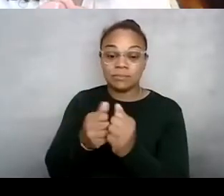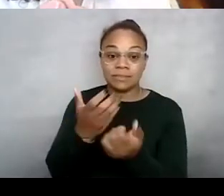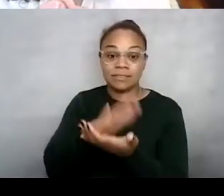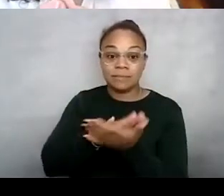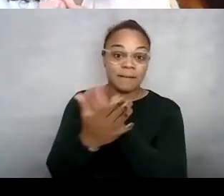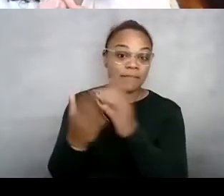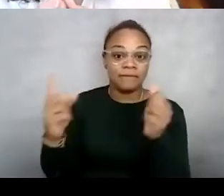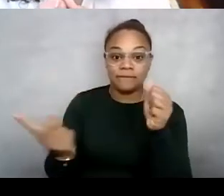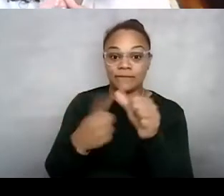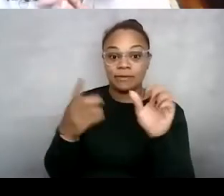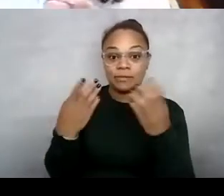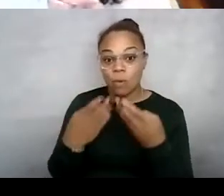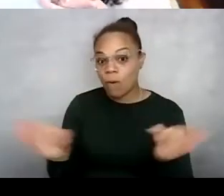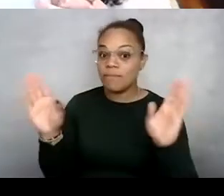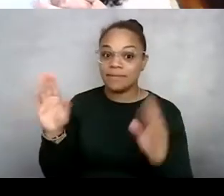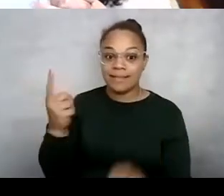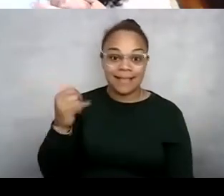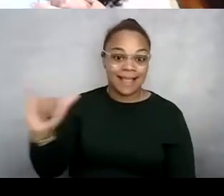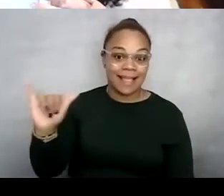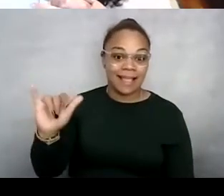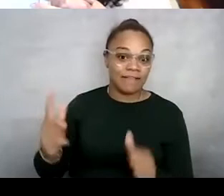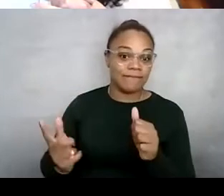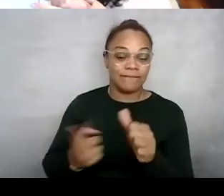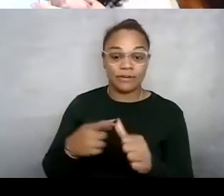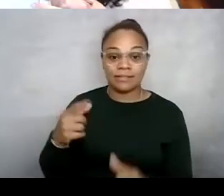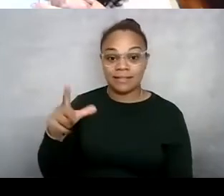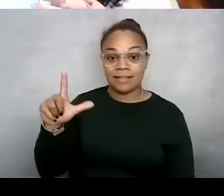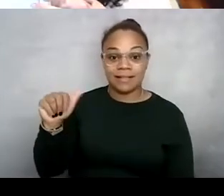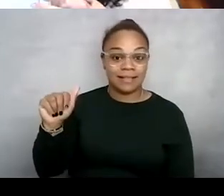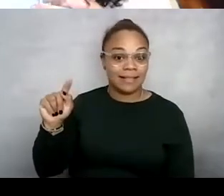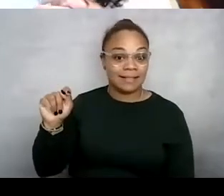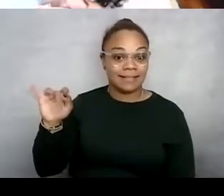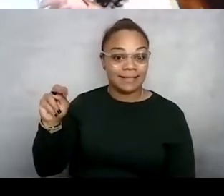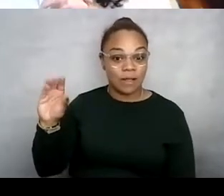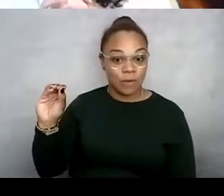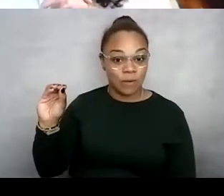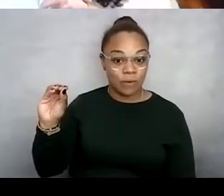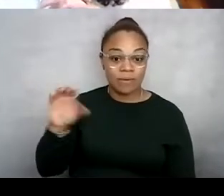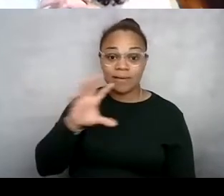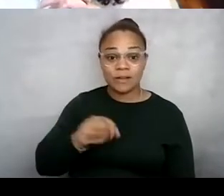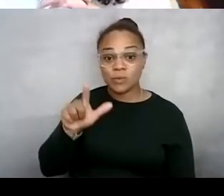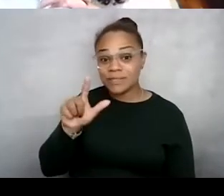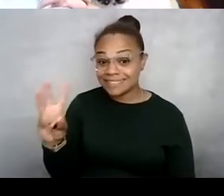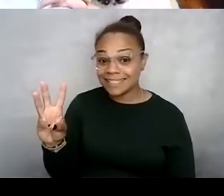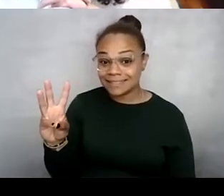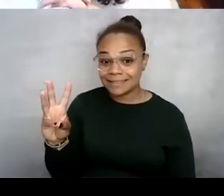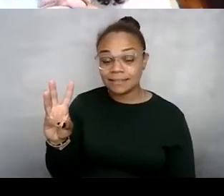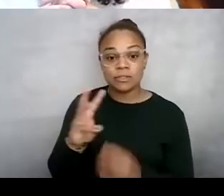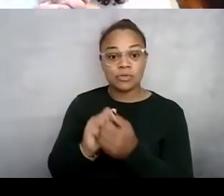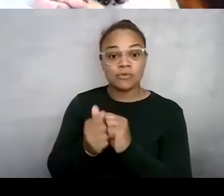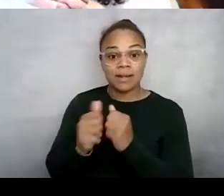openly gay, first Latino. He's 26 years old, and he is running against